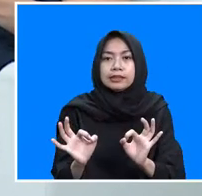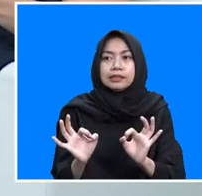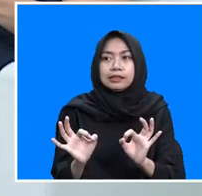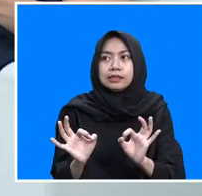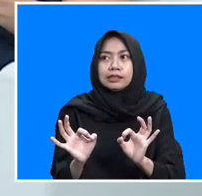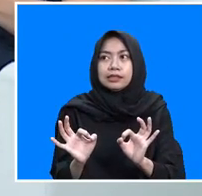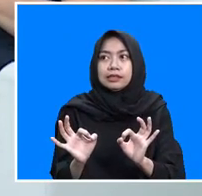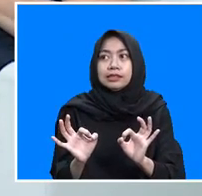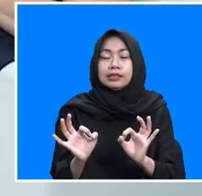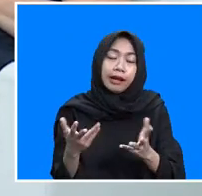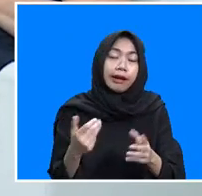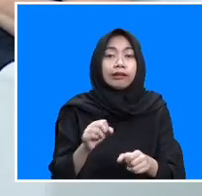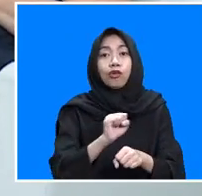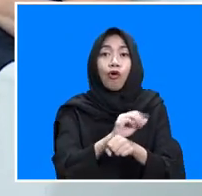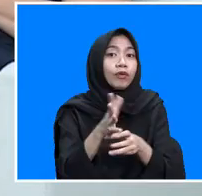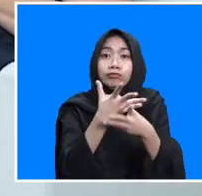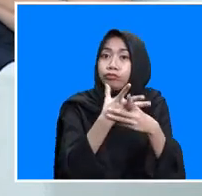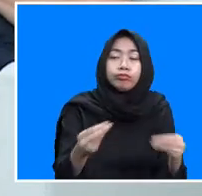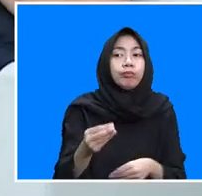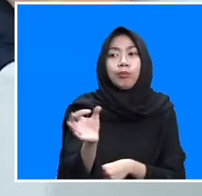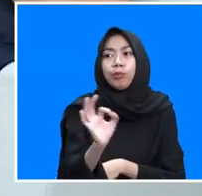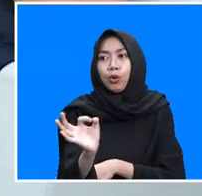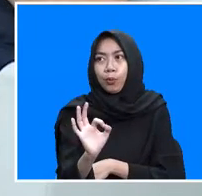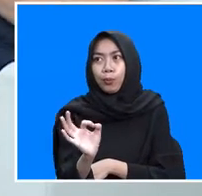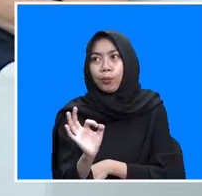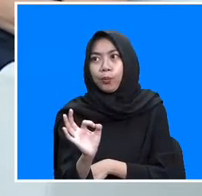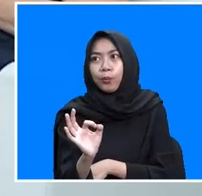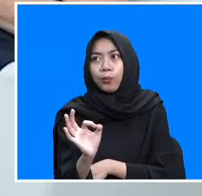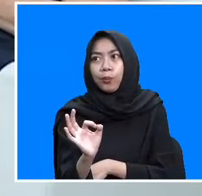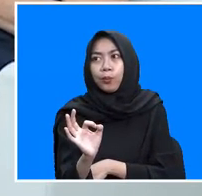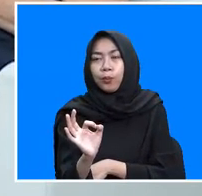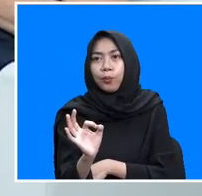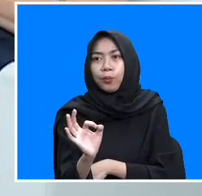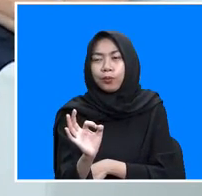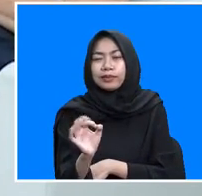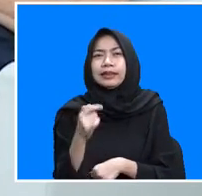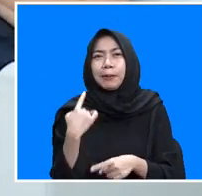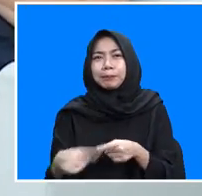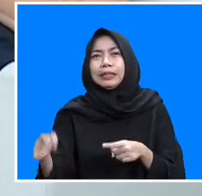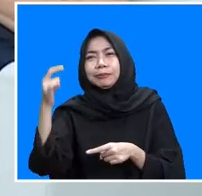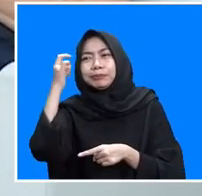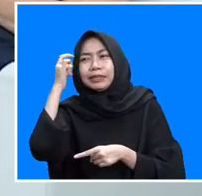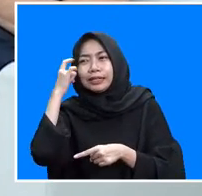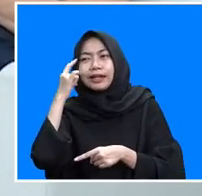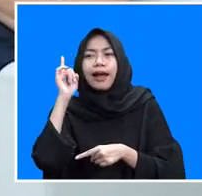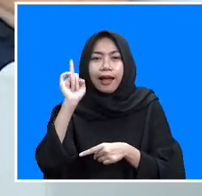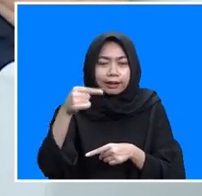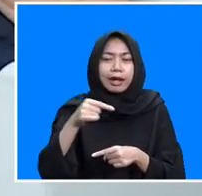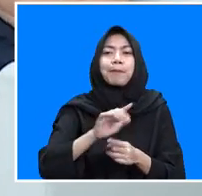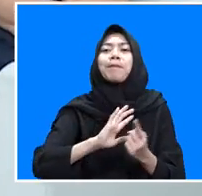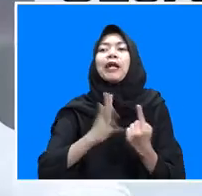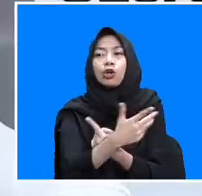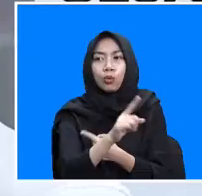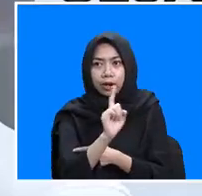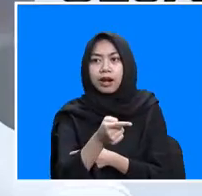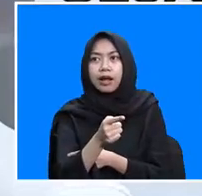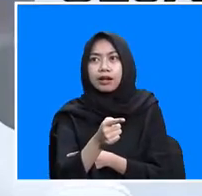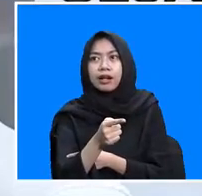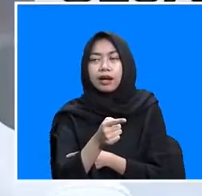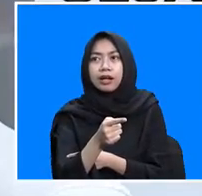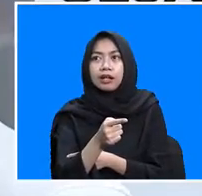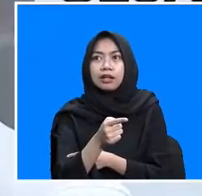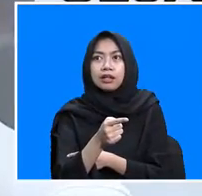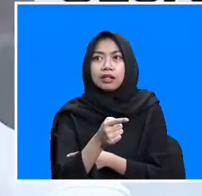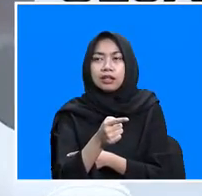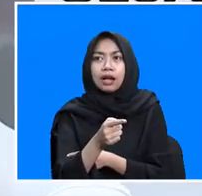of the pandemic yet, mm-hmm. but we have enough, you know, safeguards. We understand more about the virus. We